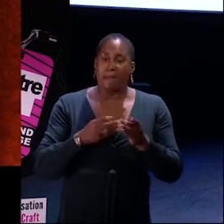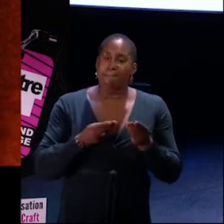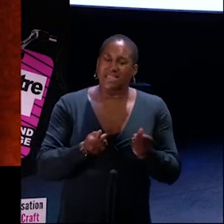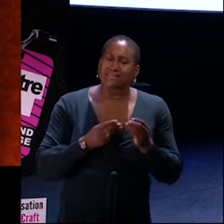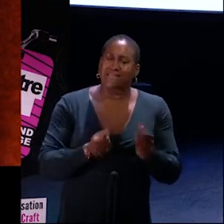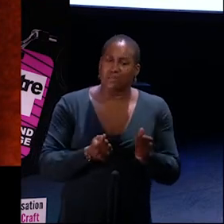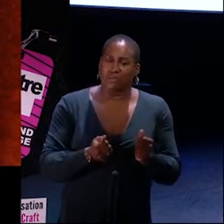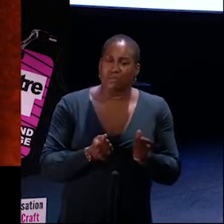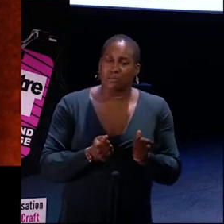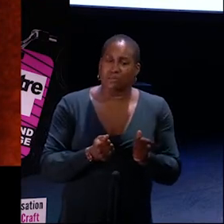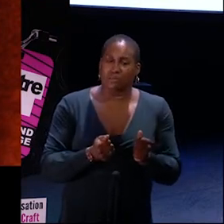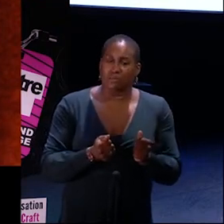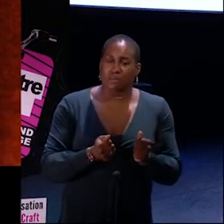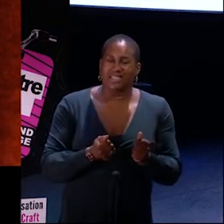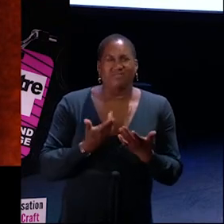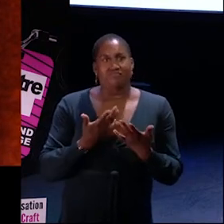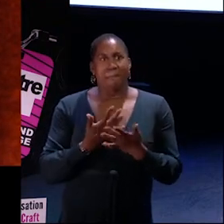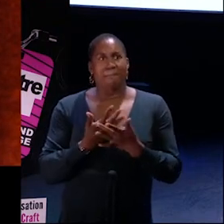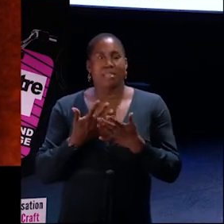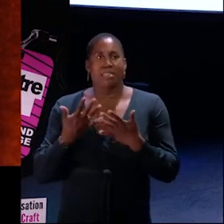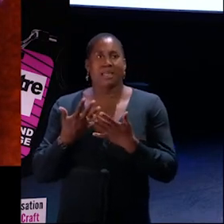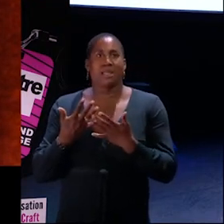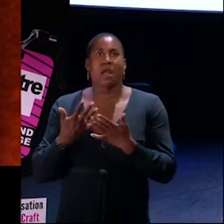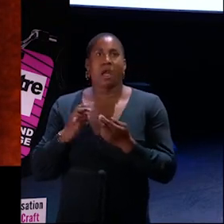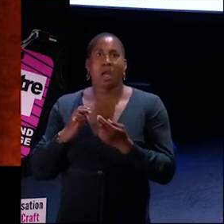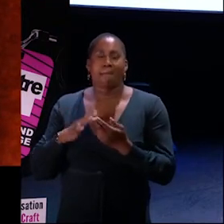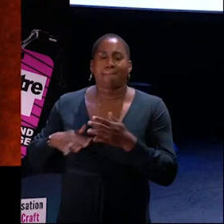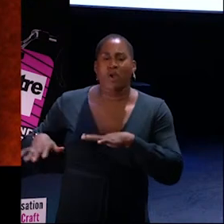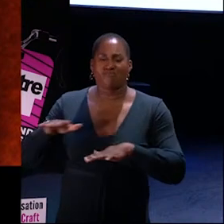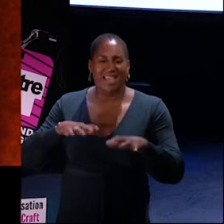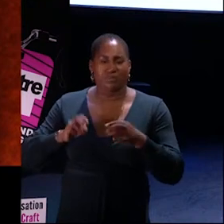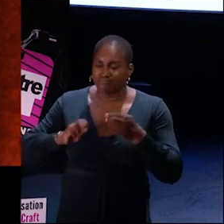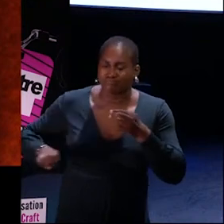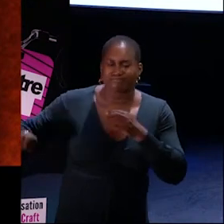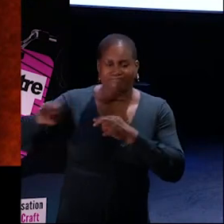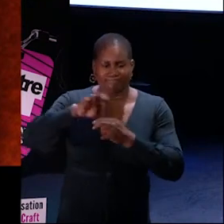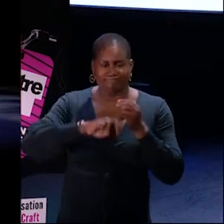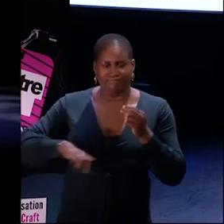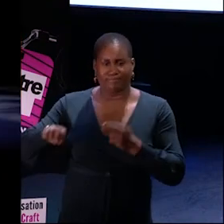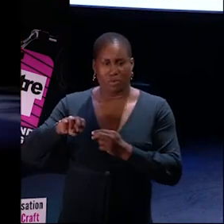use directly. It's in mostly how we move them around and how many people and how we move the people around.